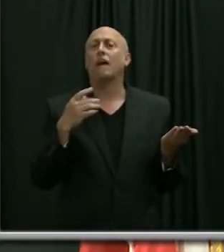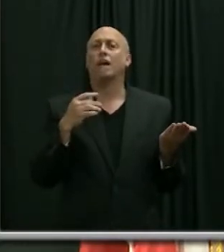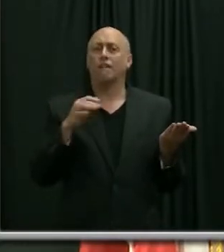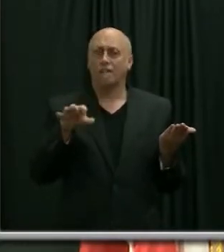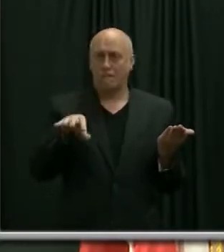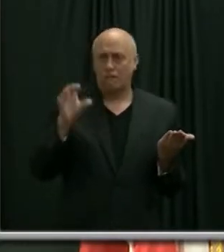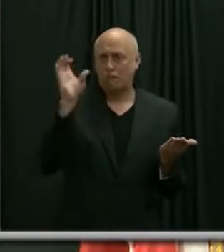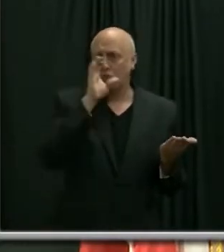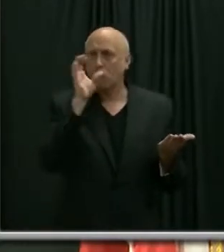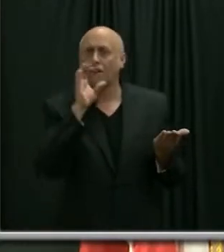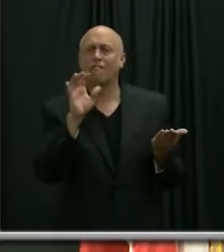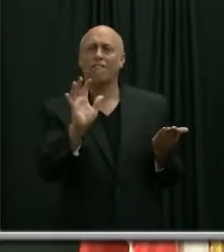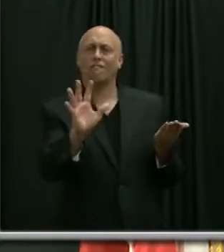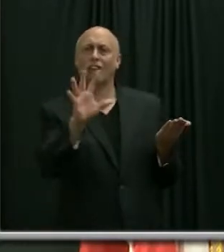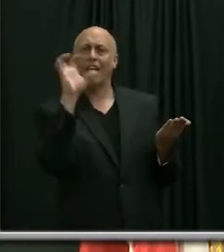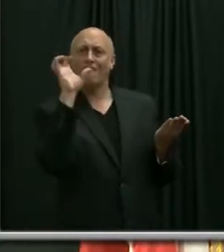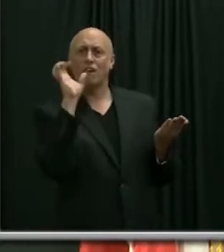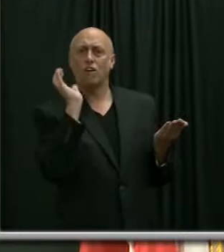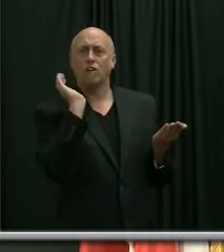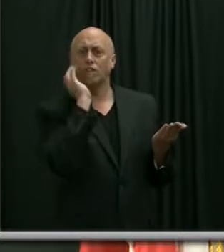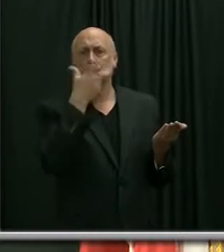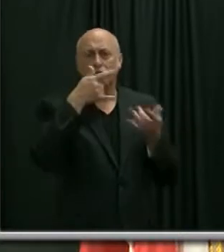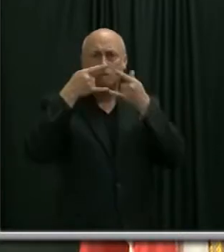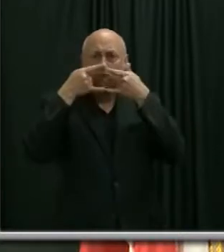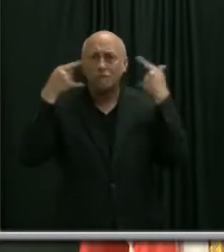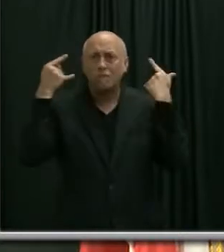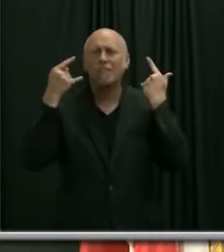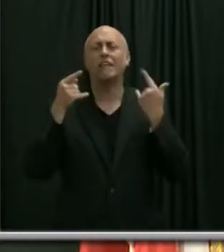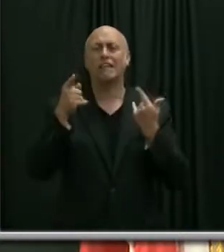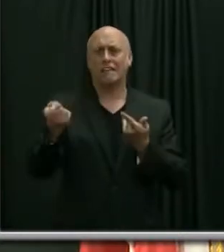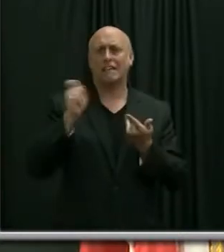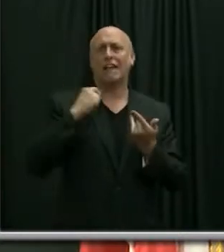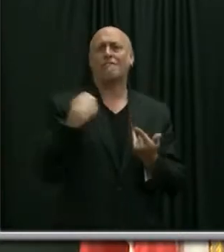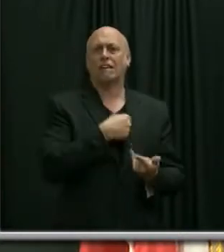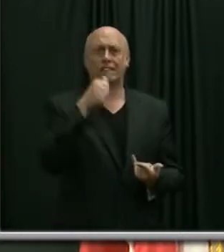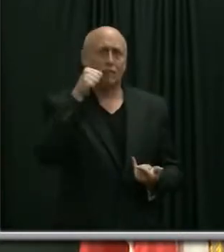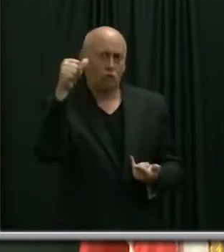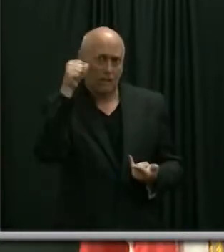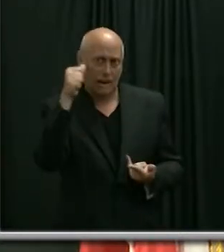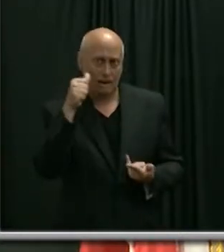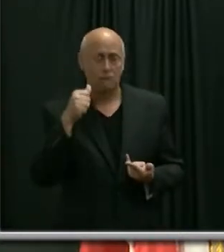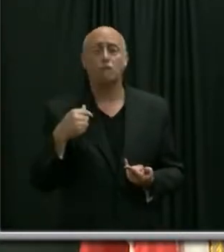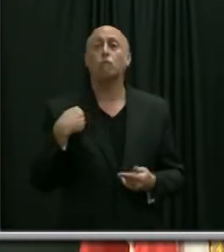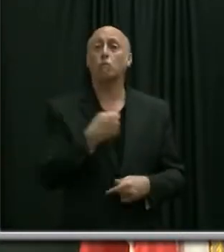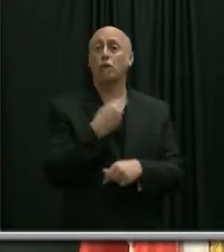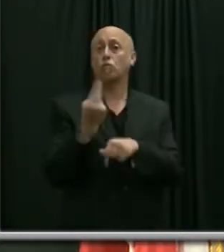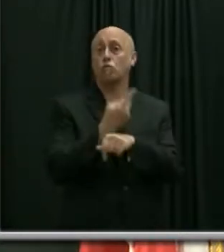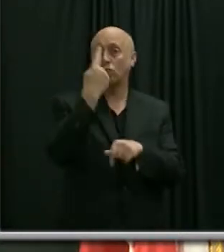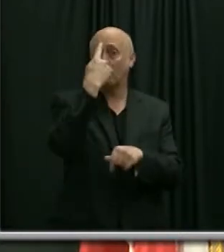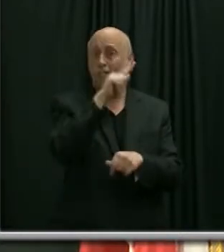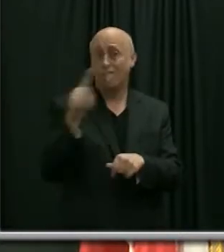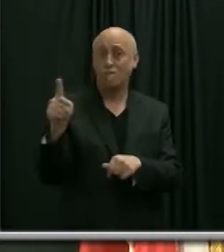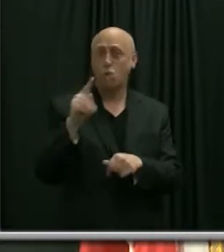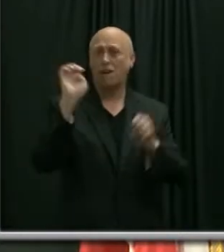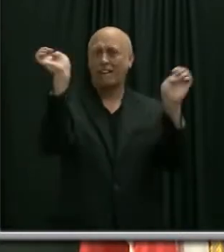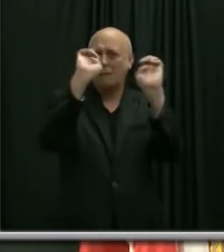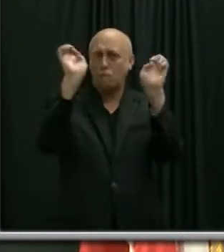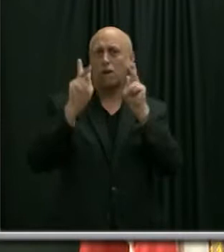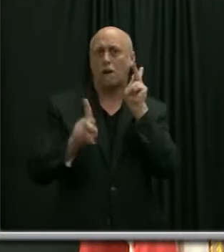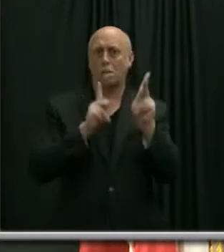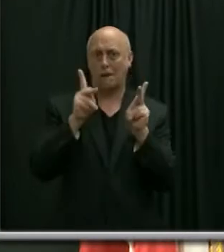to find 500 face masks, which he donated to us yesterday, and we are now using them for first responders as of